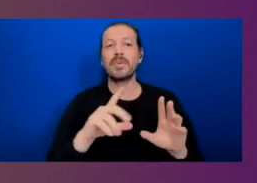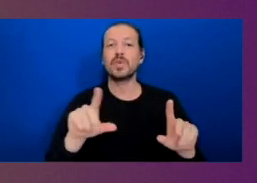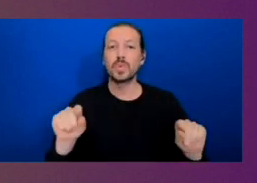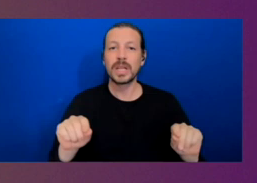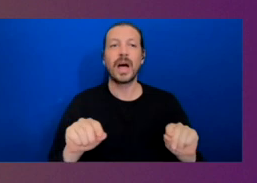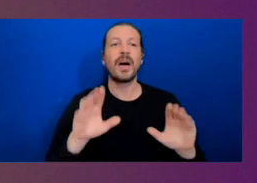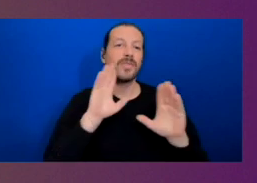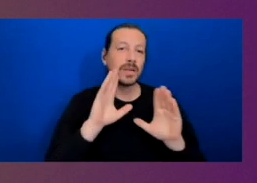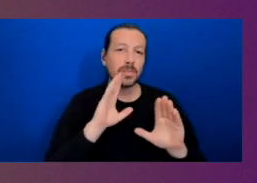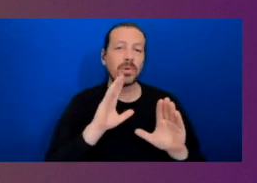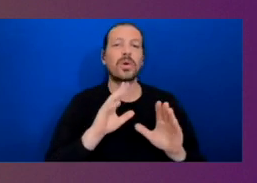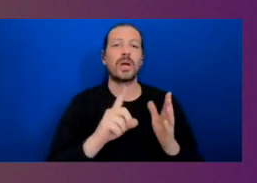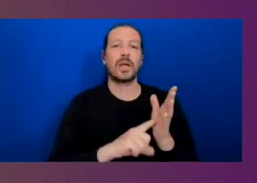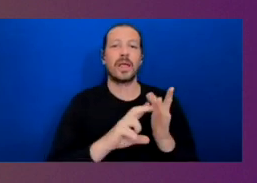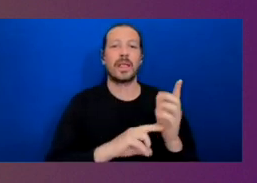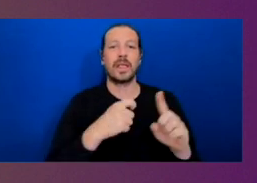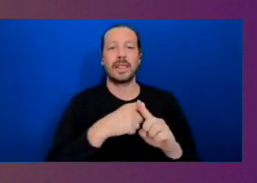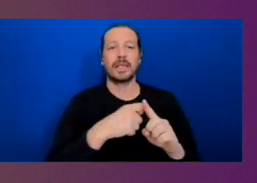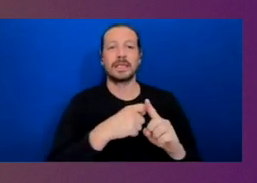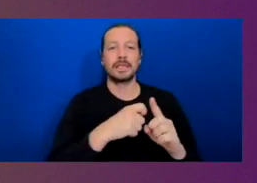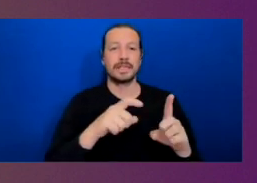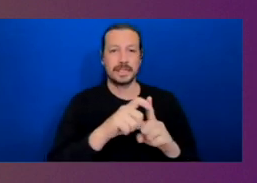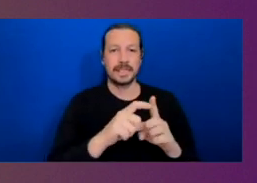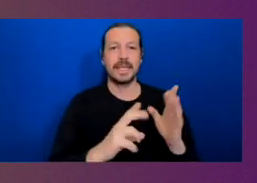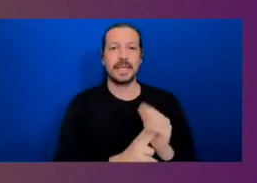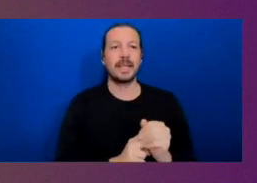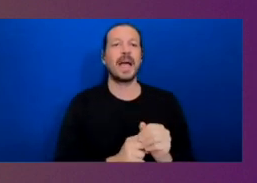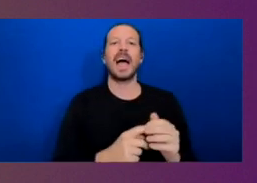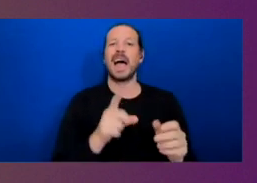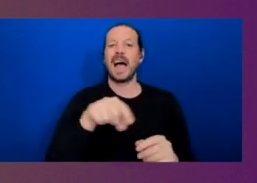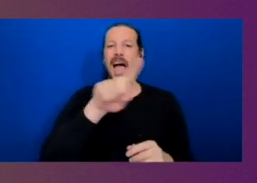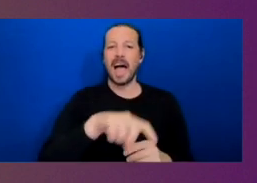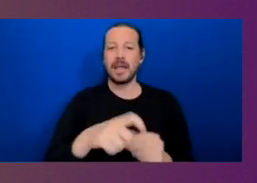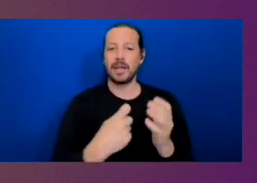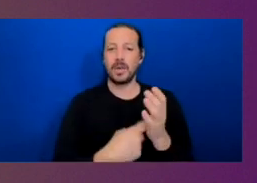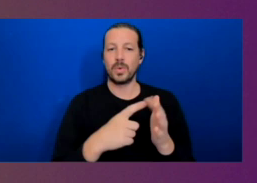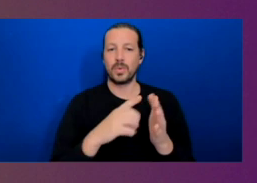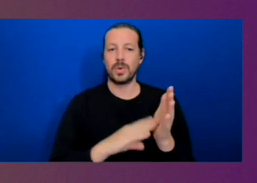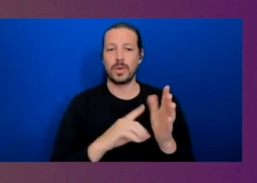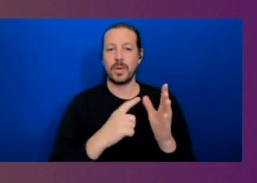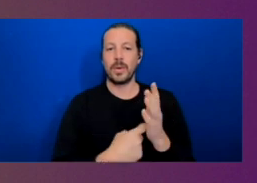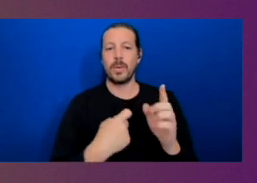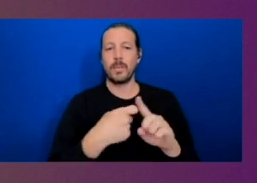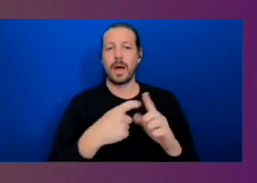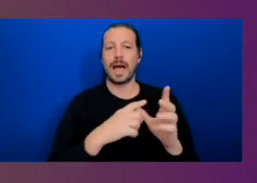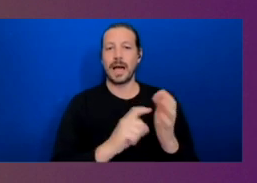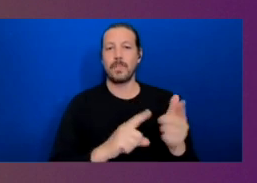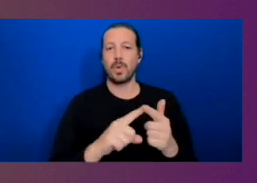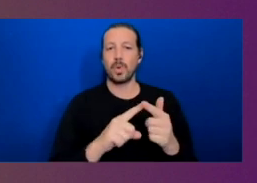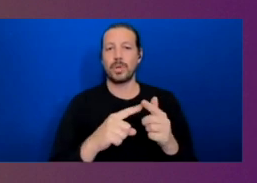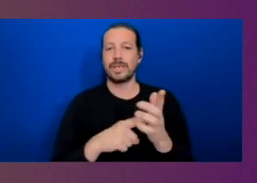and LinkedIn is @RemarkableTech. And if you could use the hashtag